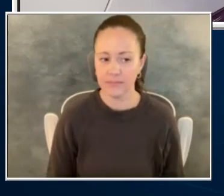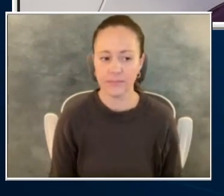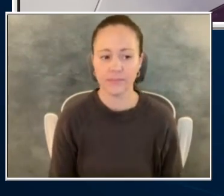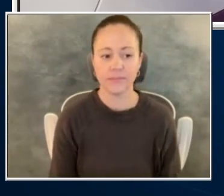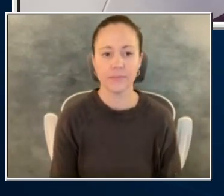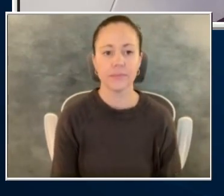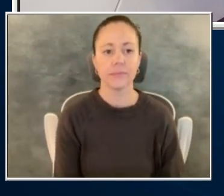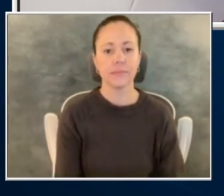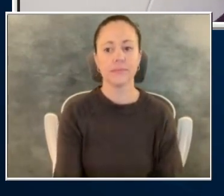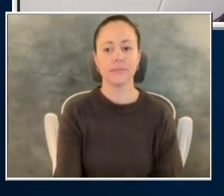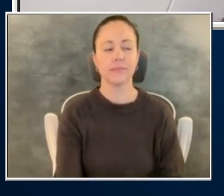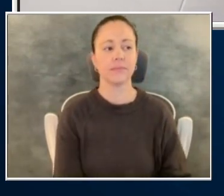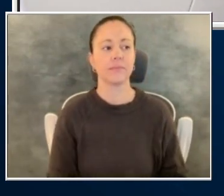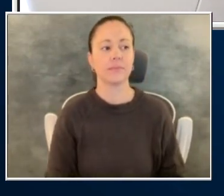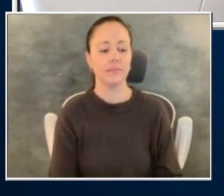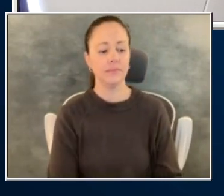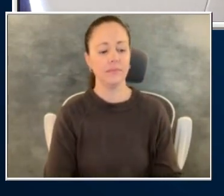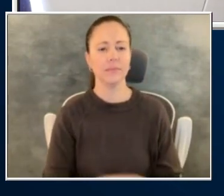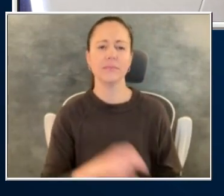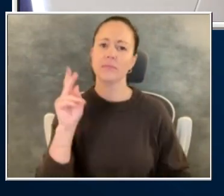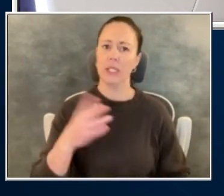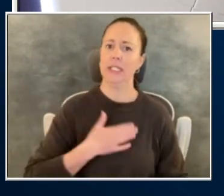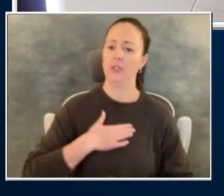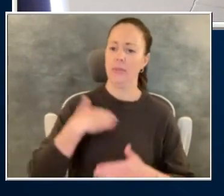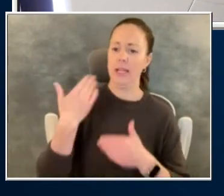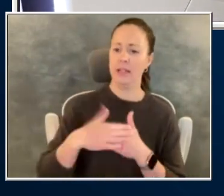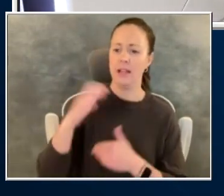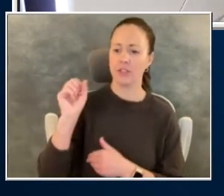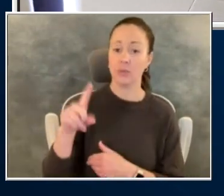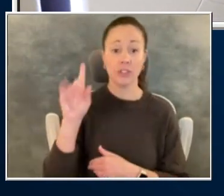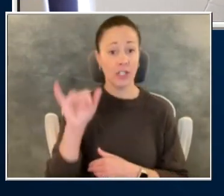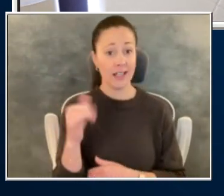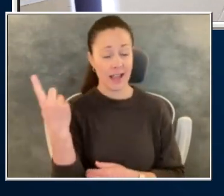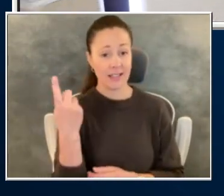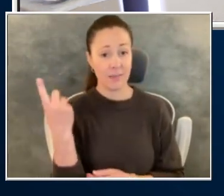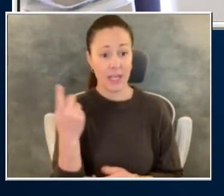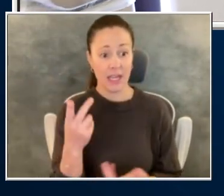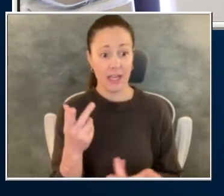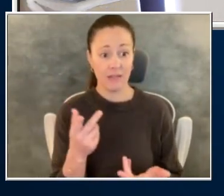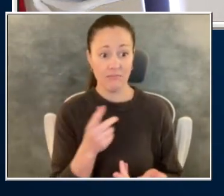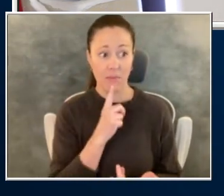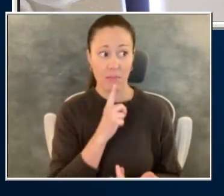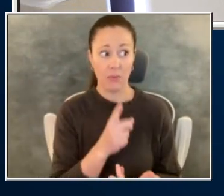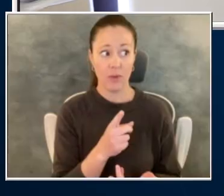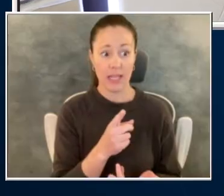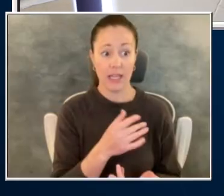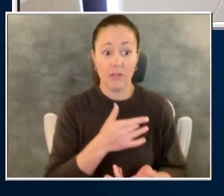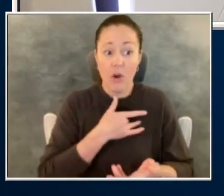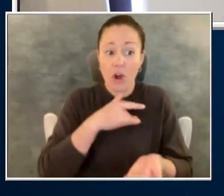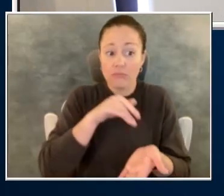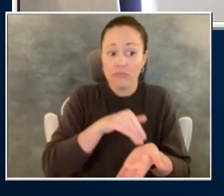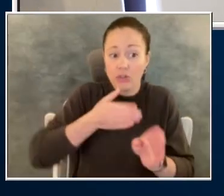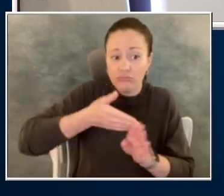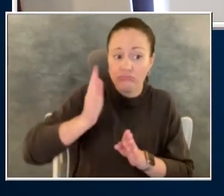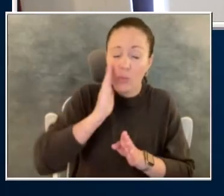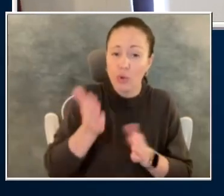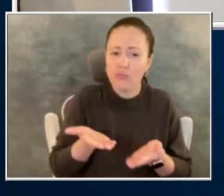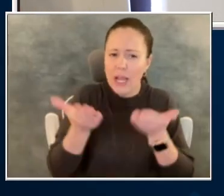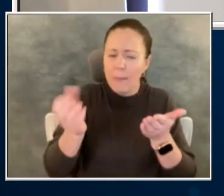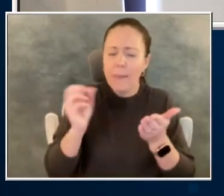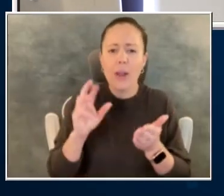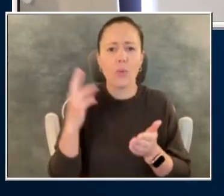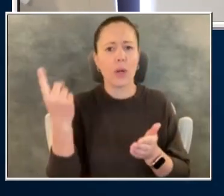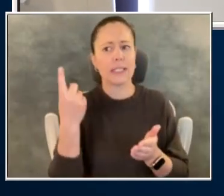me to my next question. Is this something that ideally a cardiologist would recommend, or is this something you would